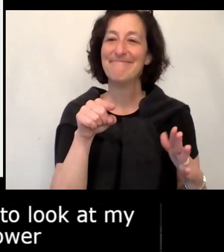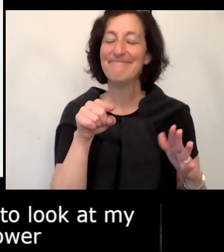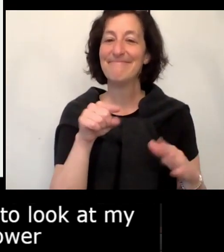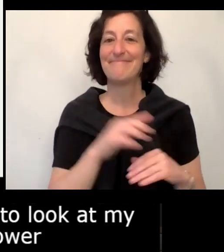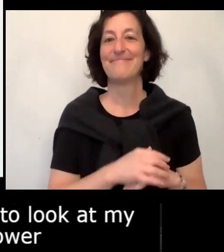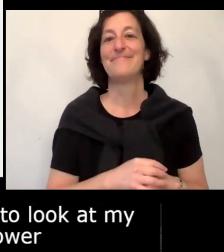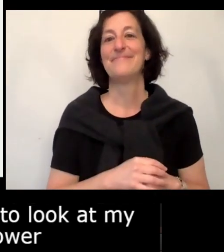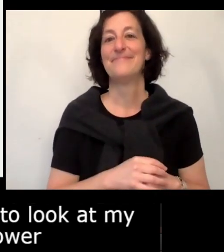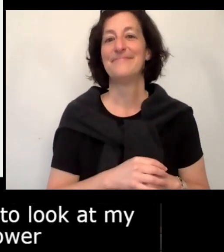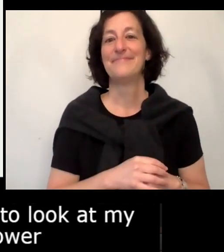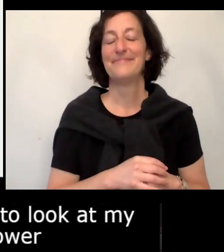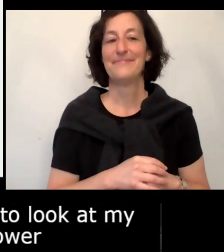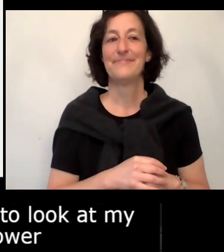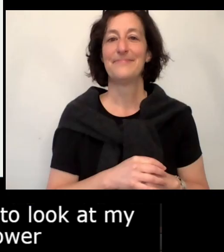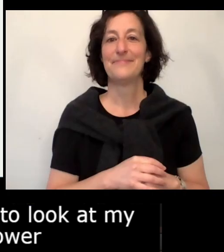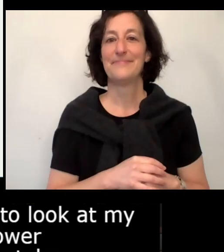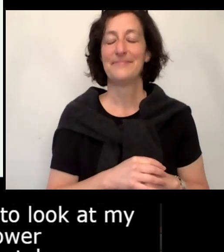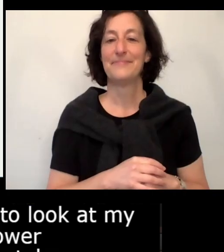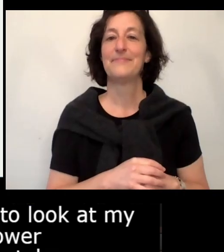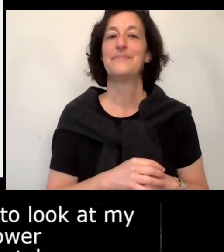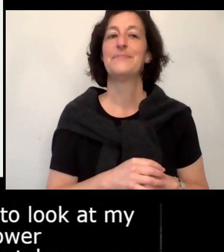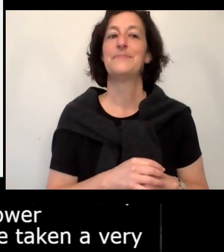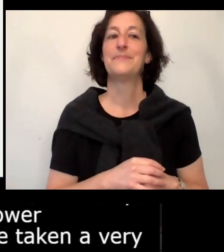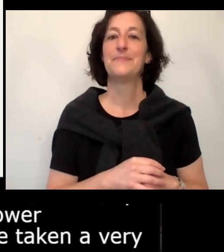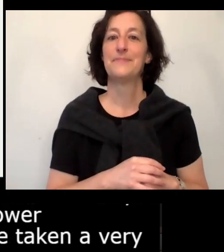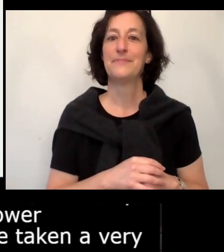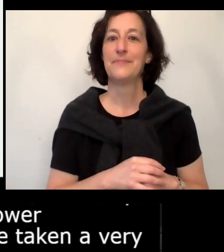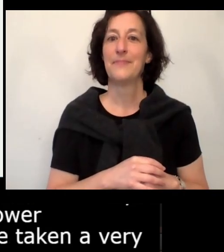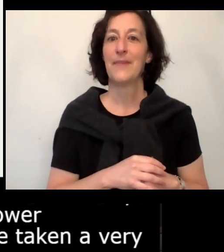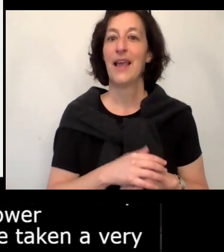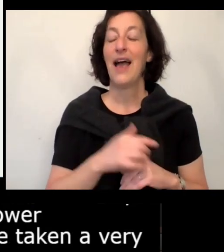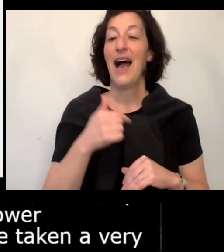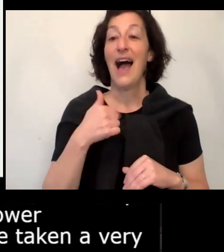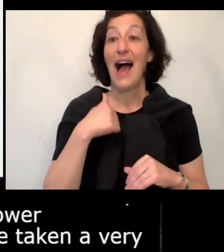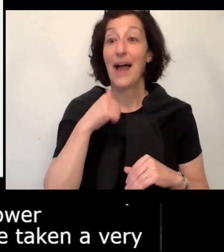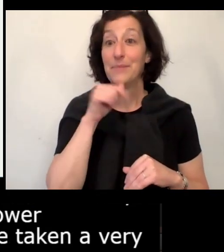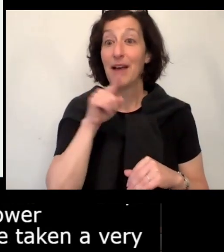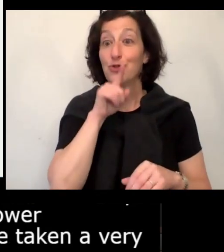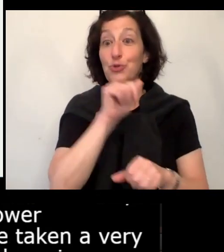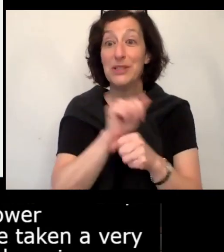taken a very small version of my photo. I'm not actually that blurry in real life.